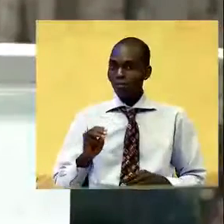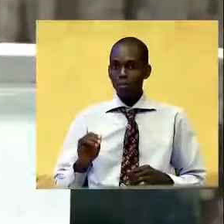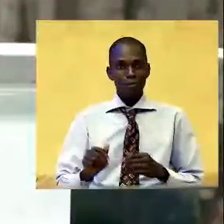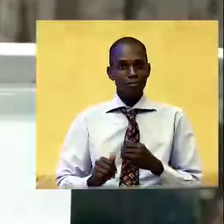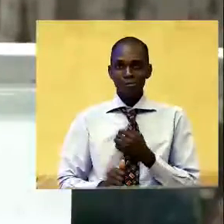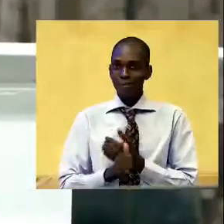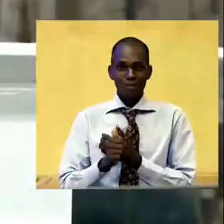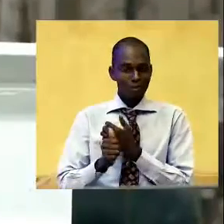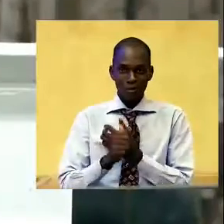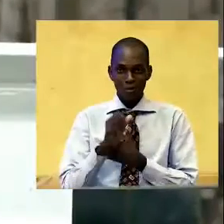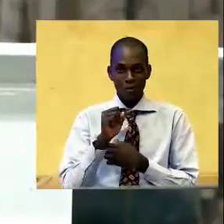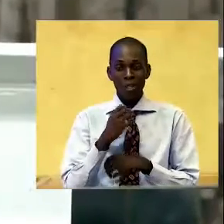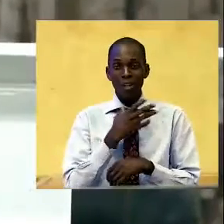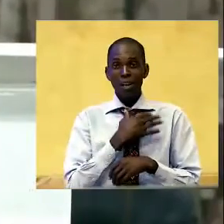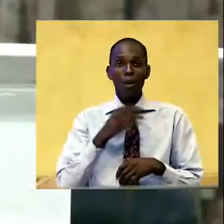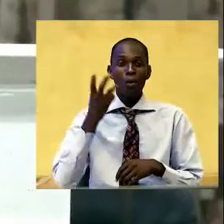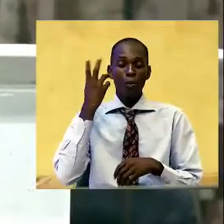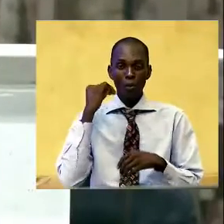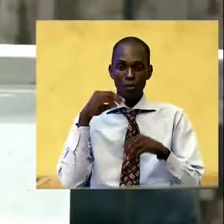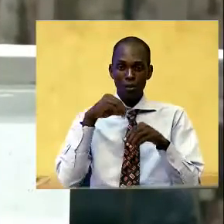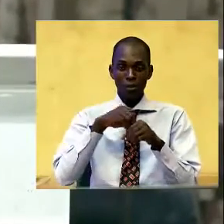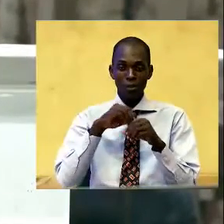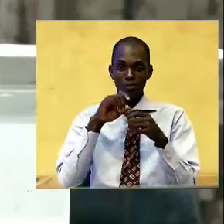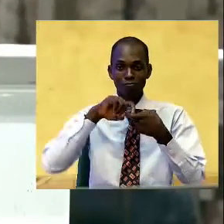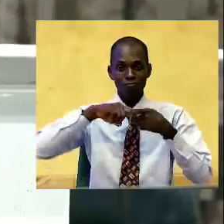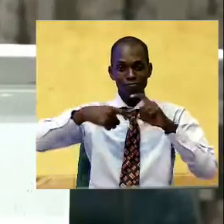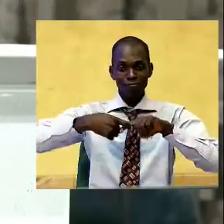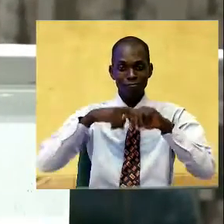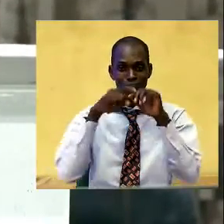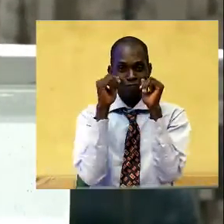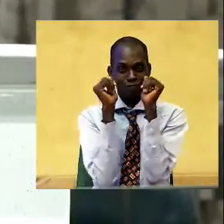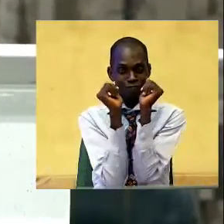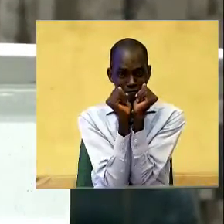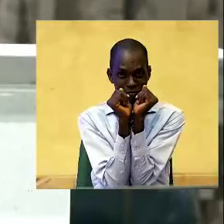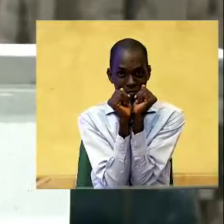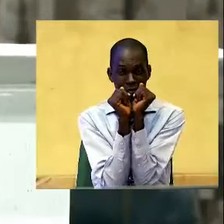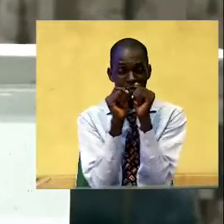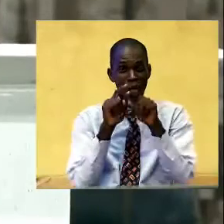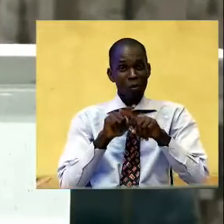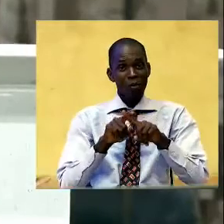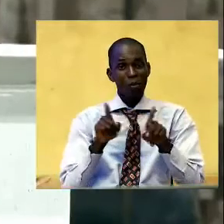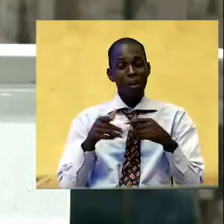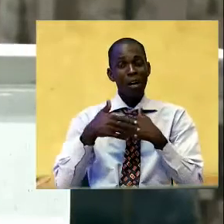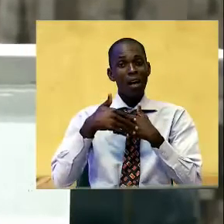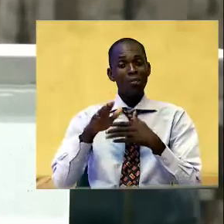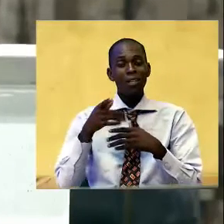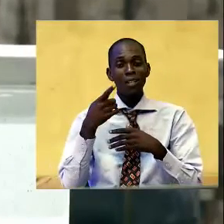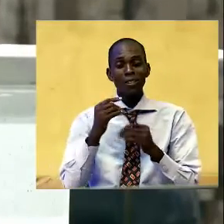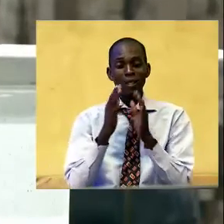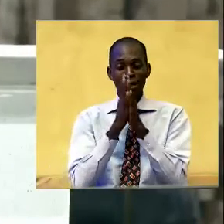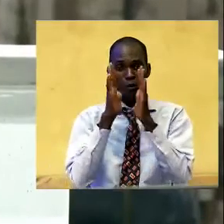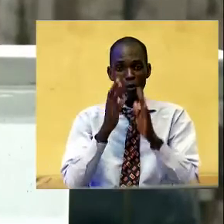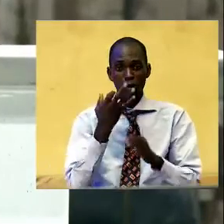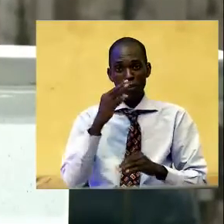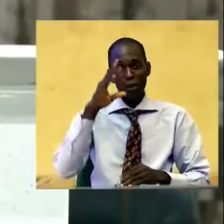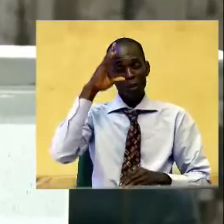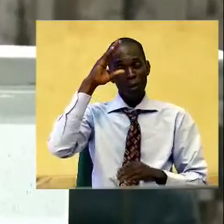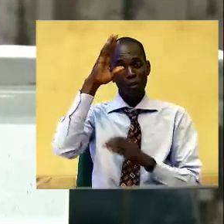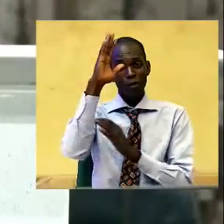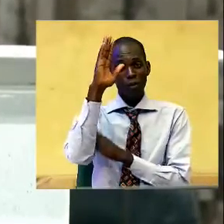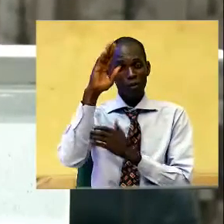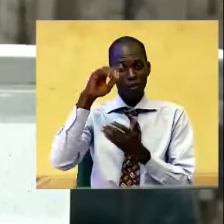She's smart, violent, and was chained.